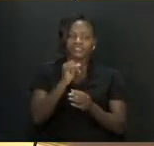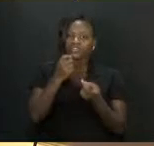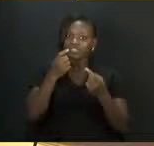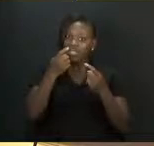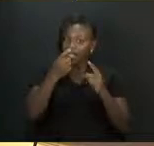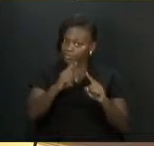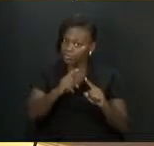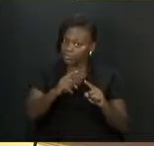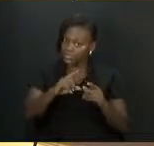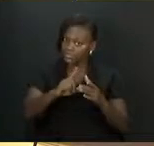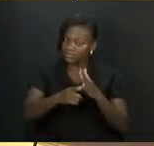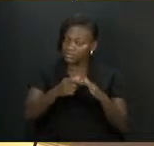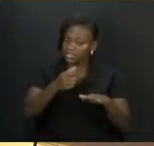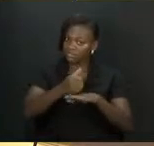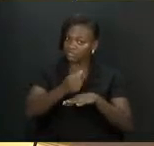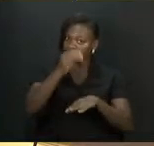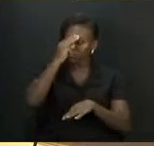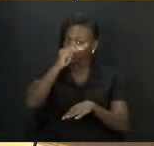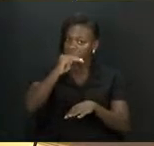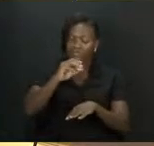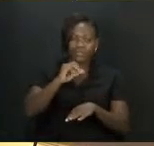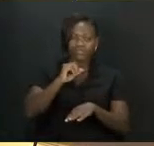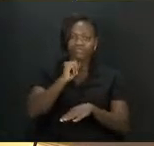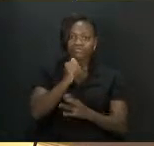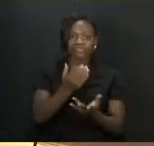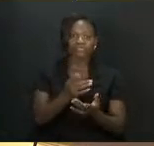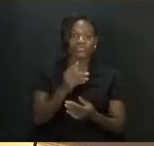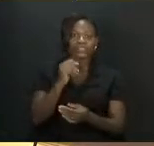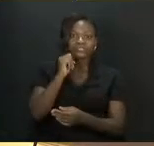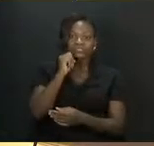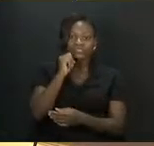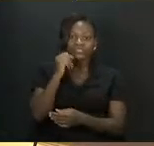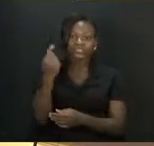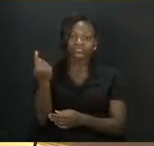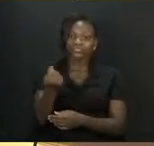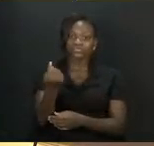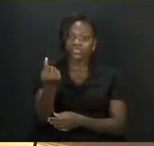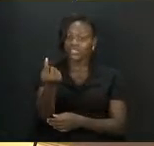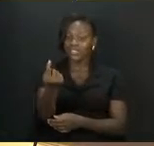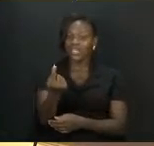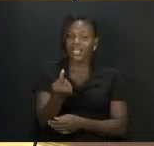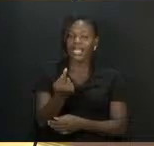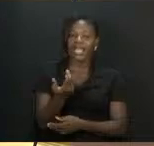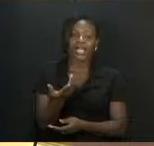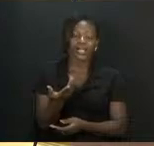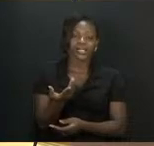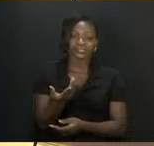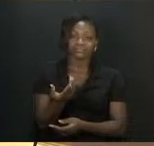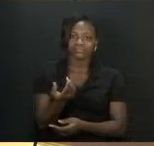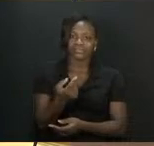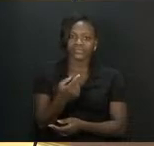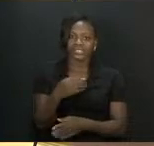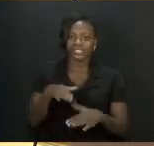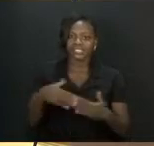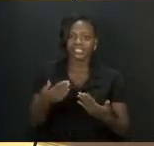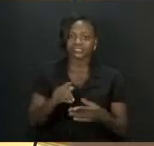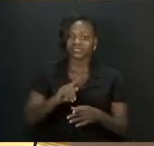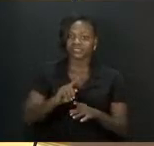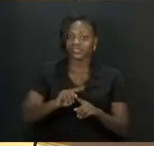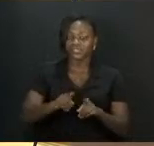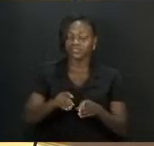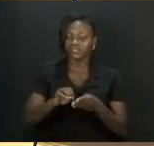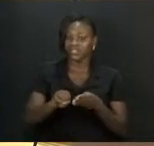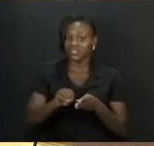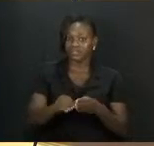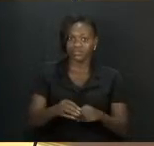on Tuesday they don't come back here and give us stories. In any case, Mr. Speaker, the appointments are almost done. They are just left with